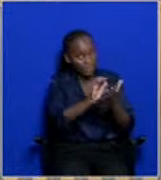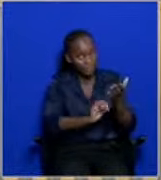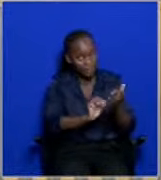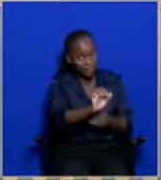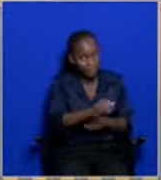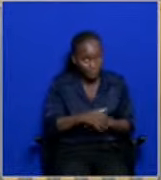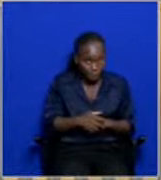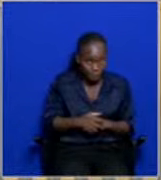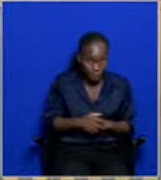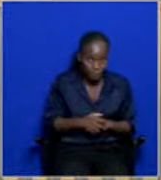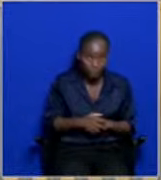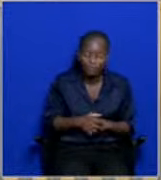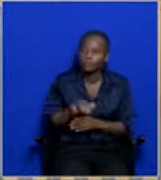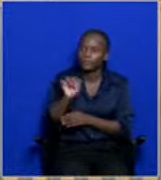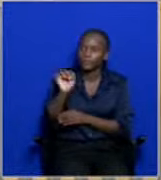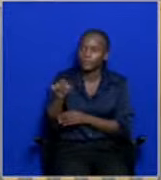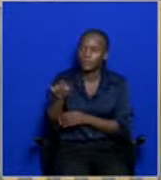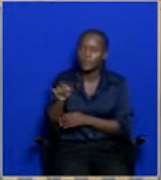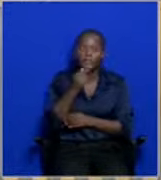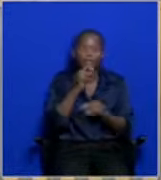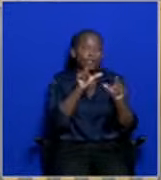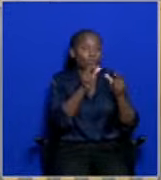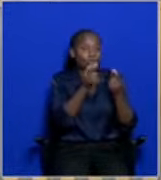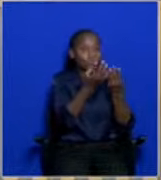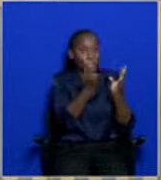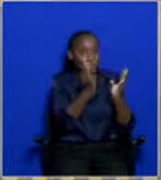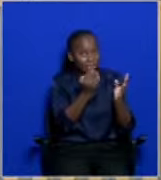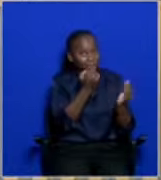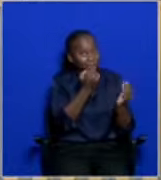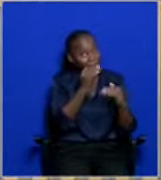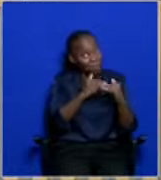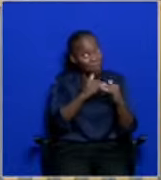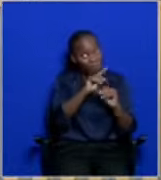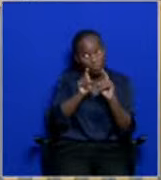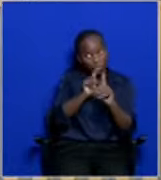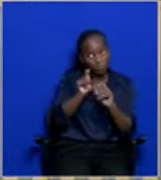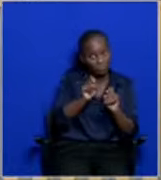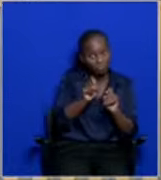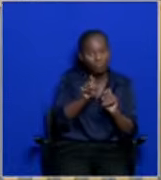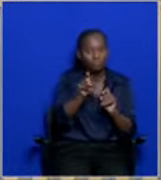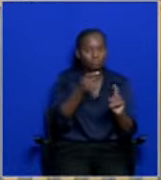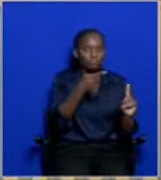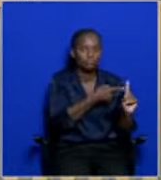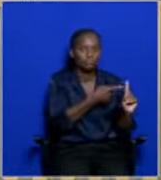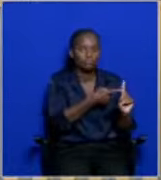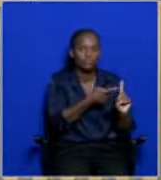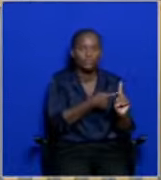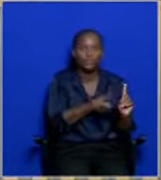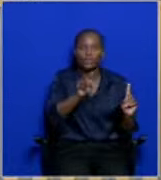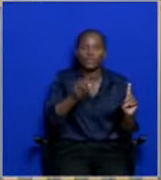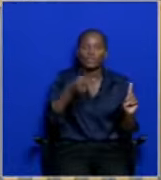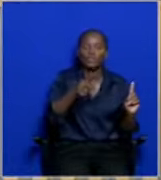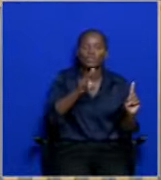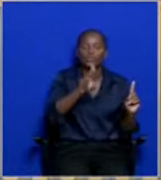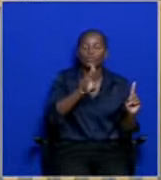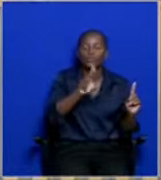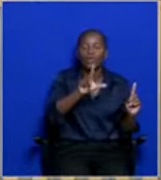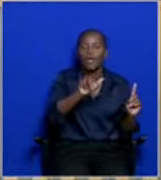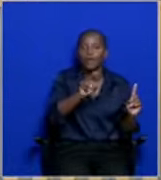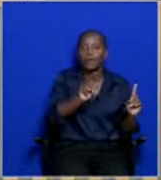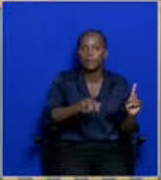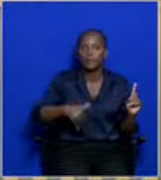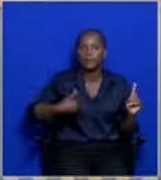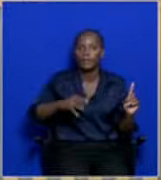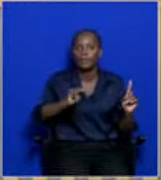further questions, that is the testimony of Mr. Tulani Magagula. Thank you.